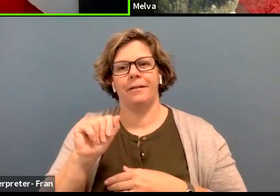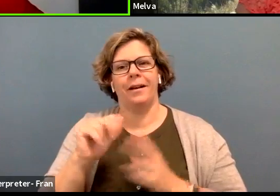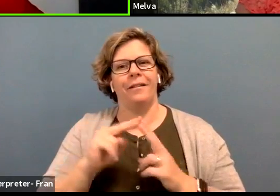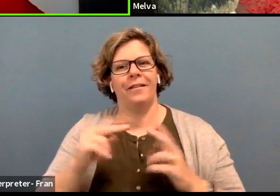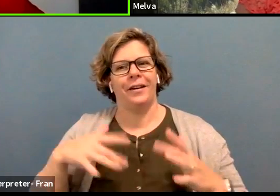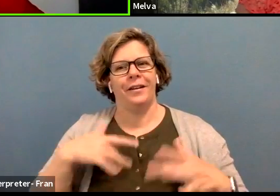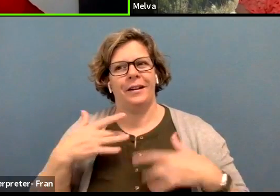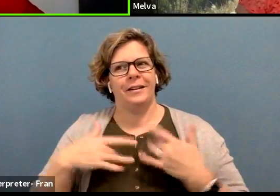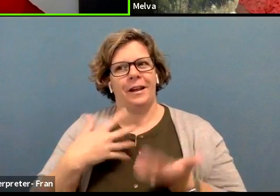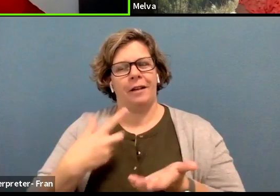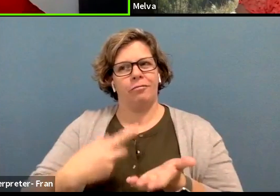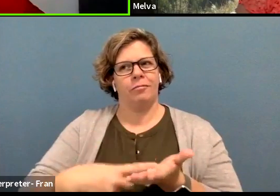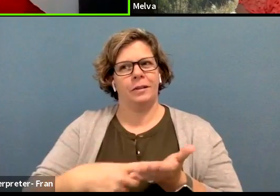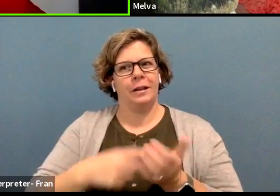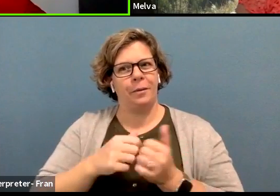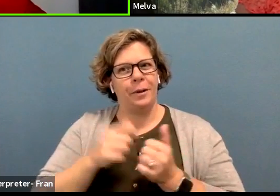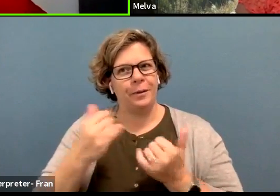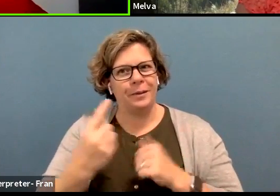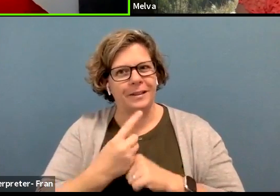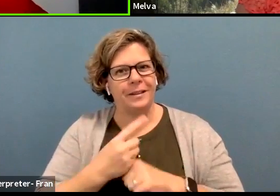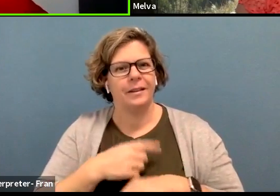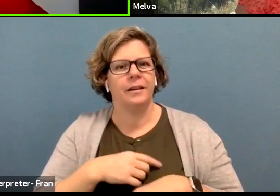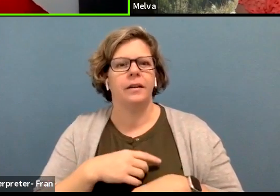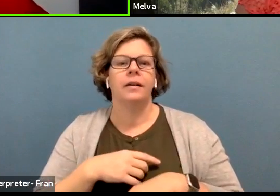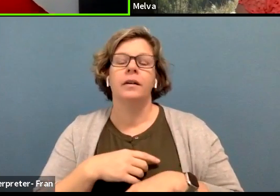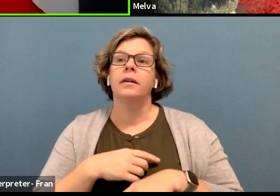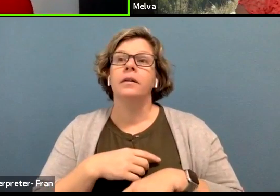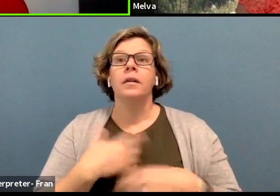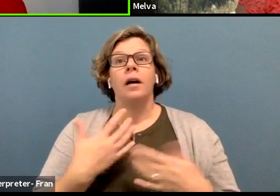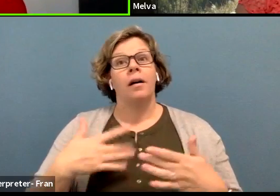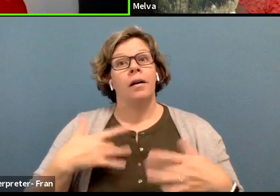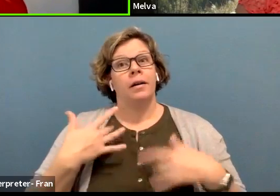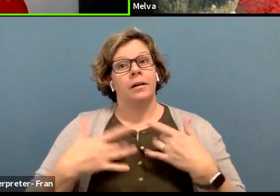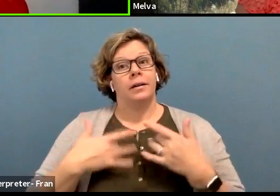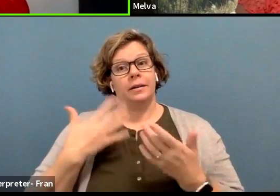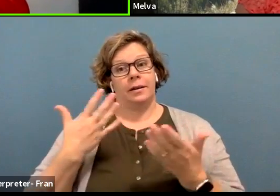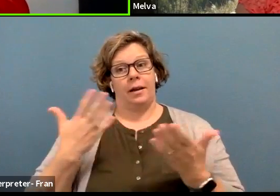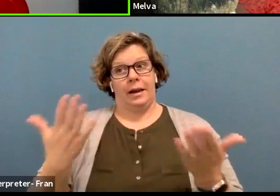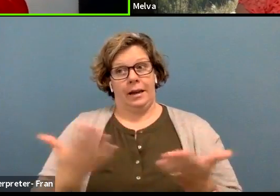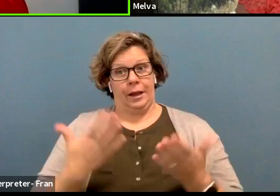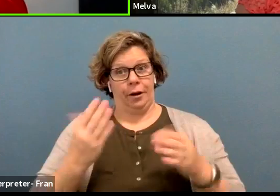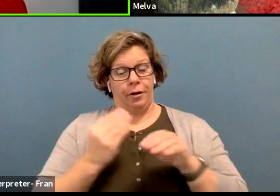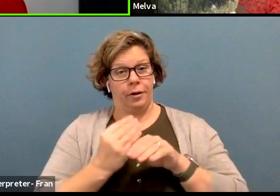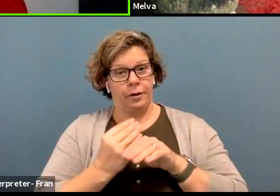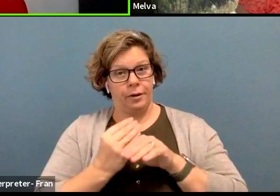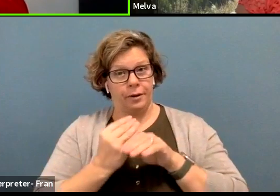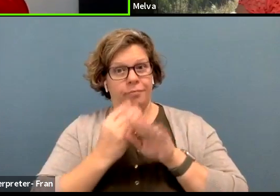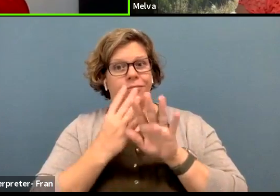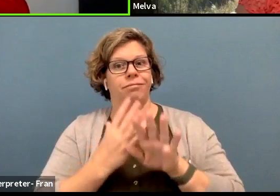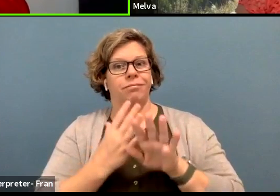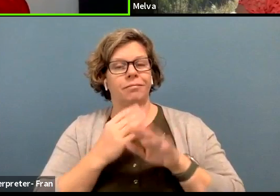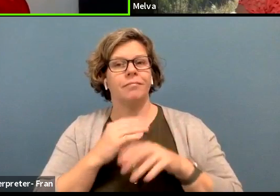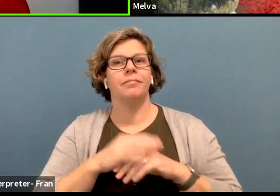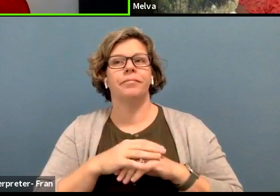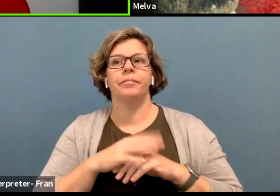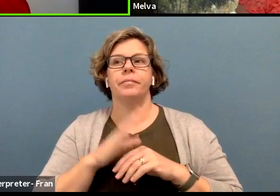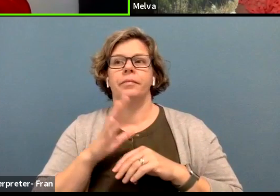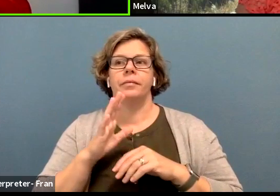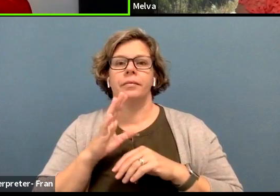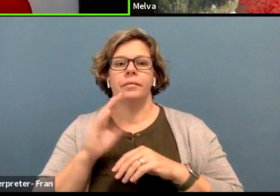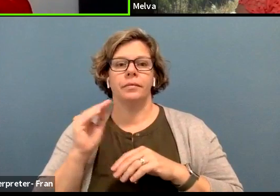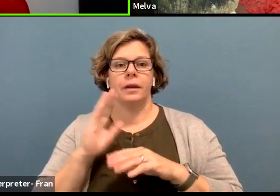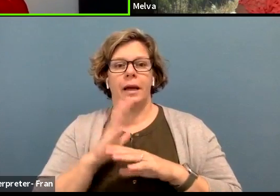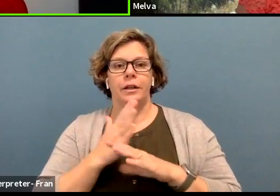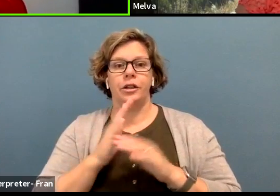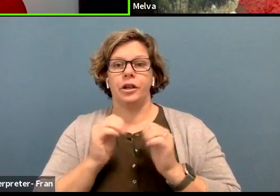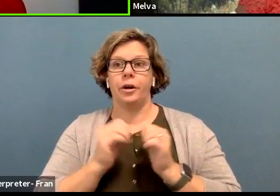to talk with you, and I'm really excited to talk with you in this platform and sharing with the